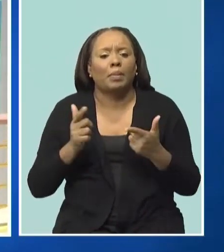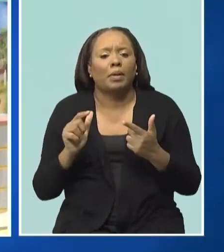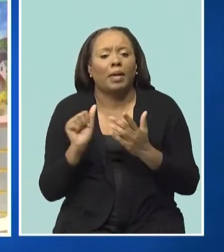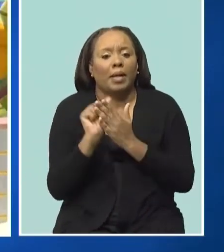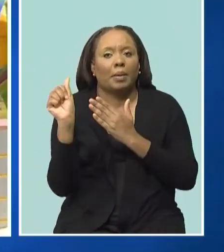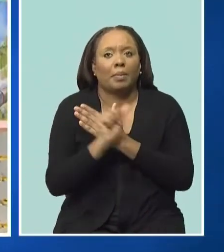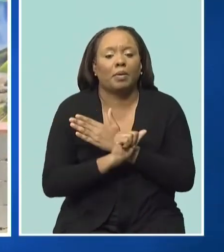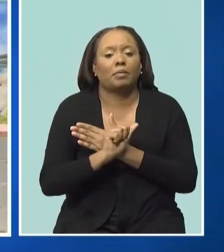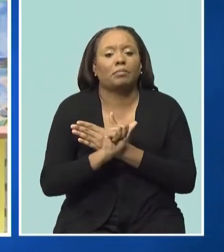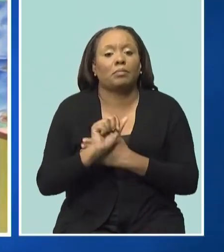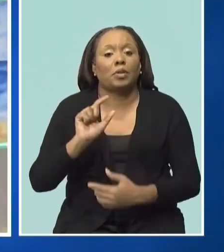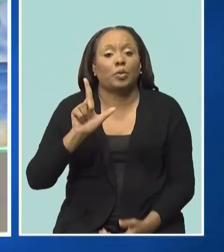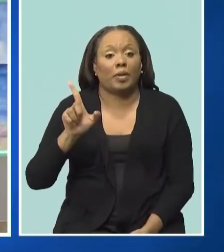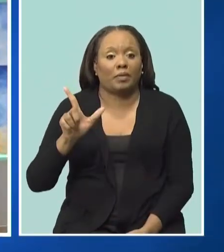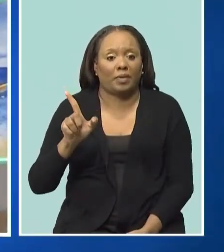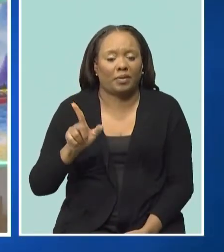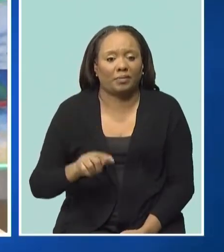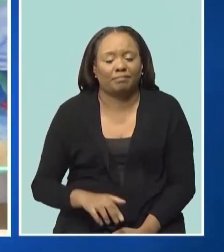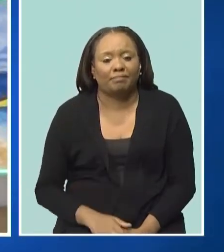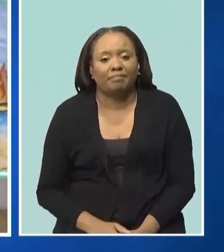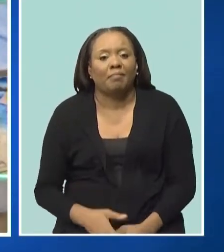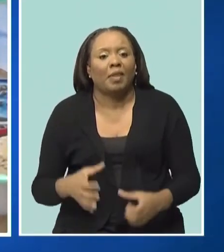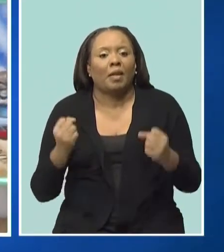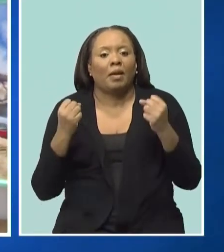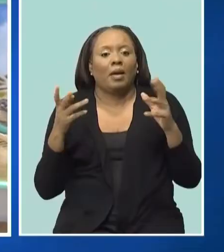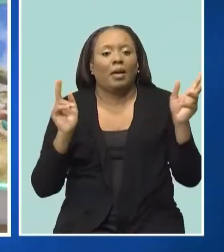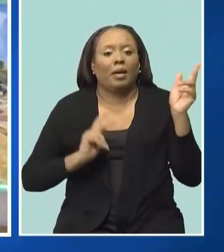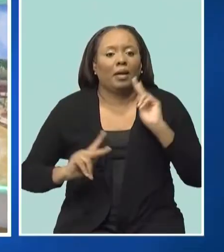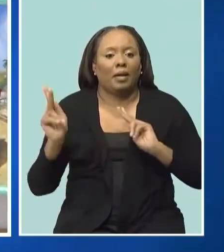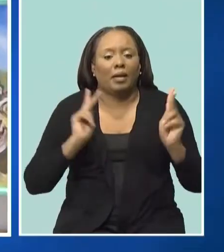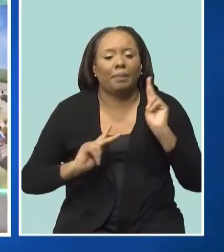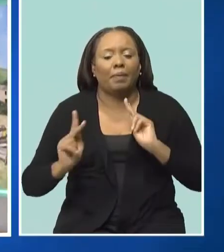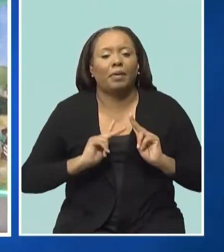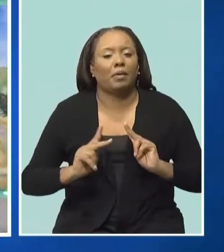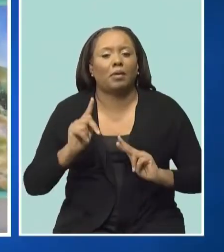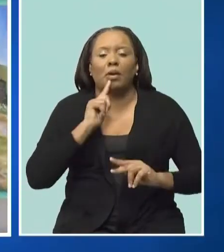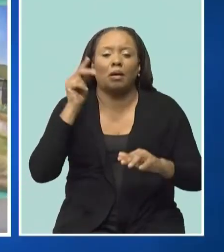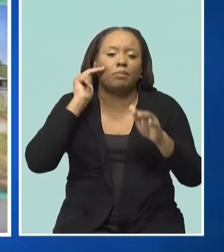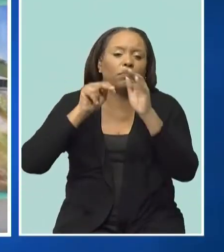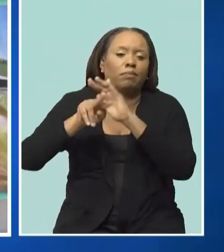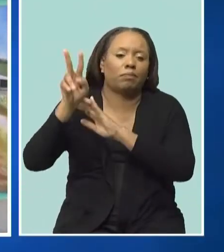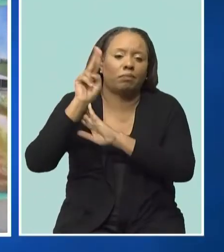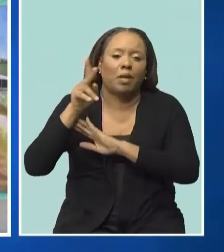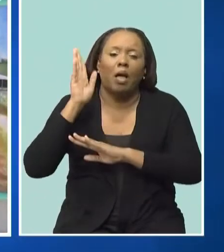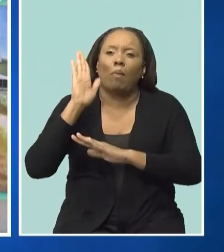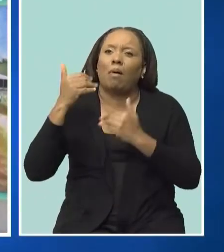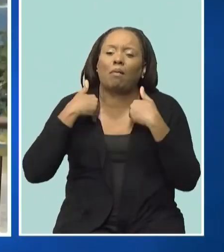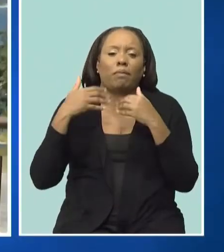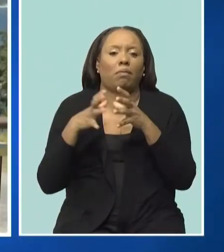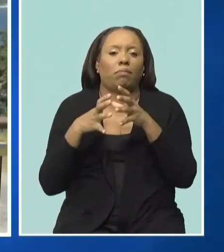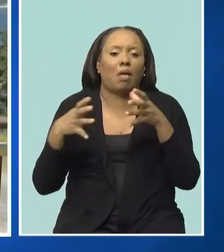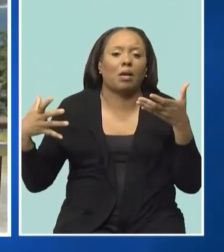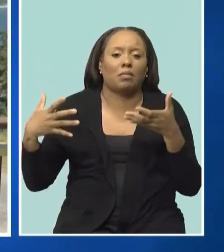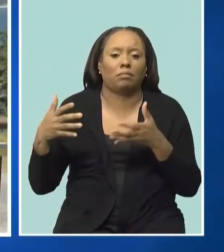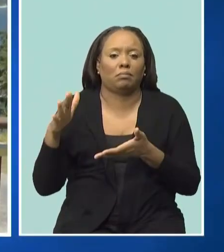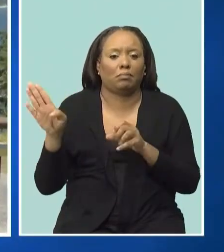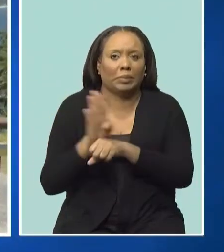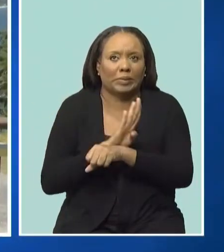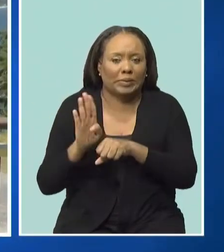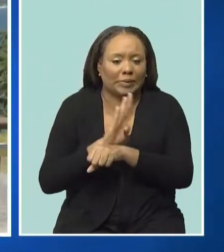April. Many of the operators who were at the site since last June are optimistic of an influx of business.